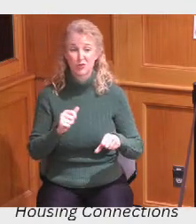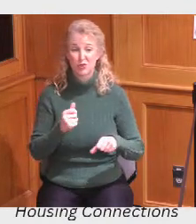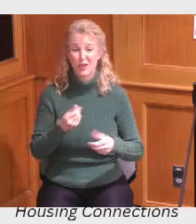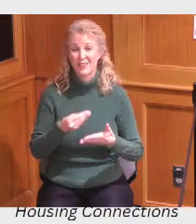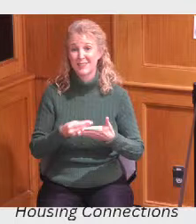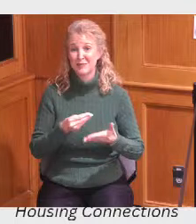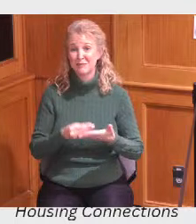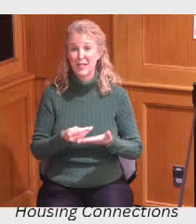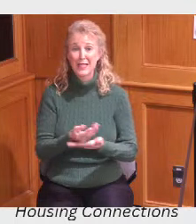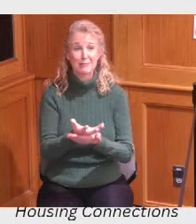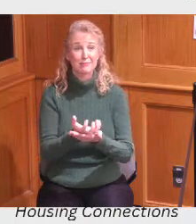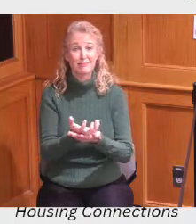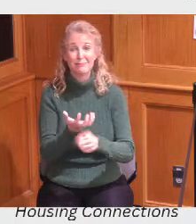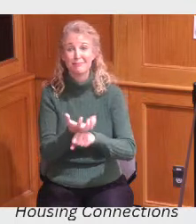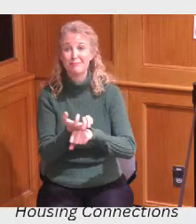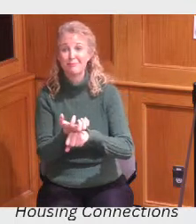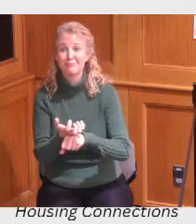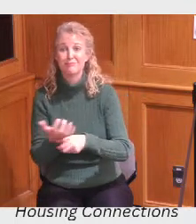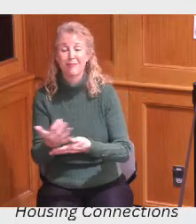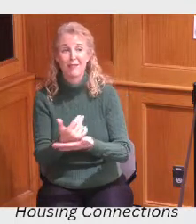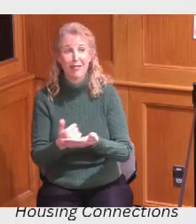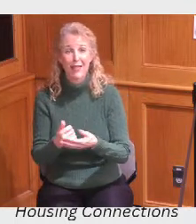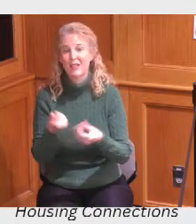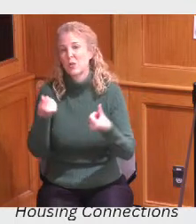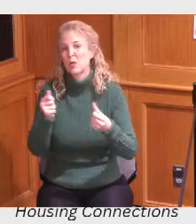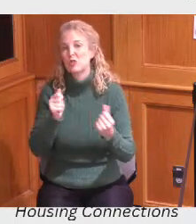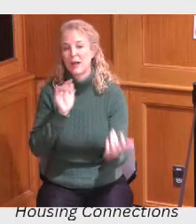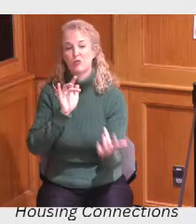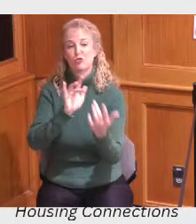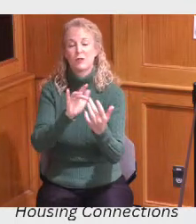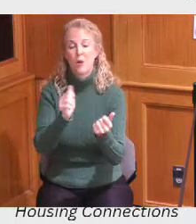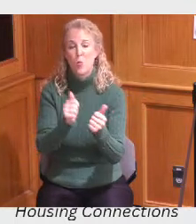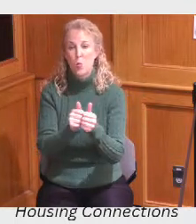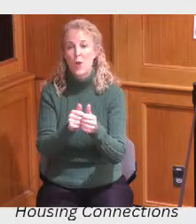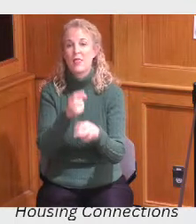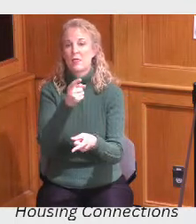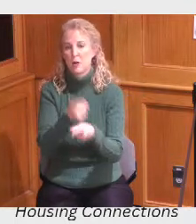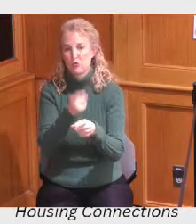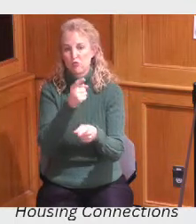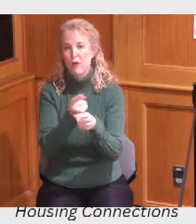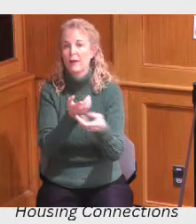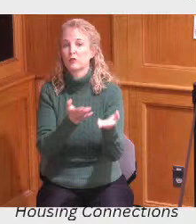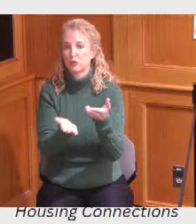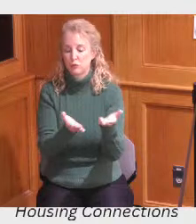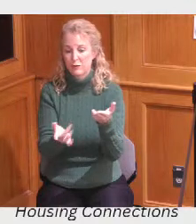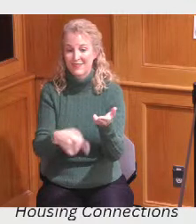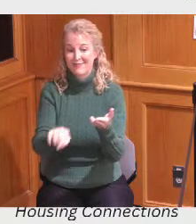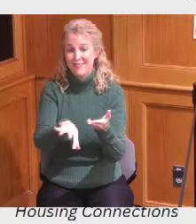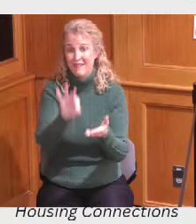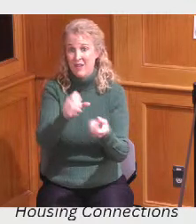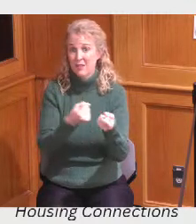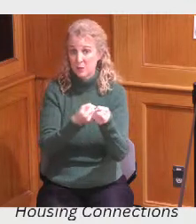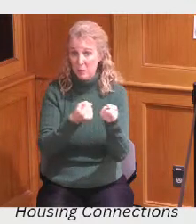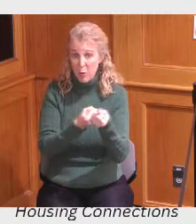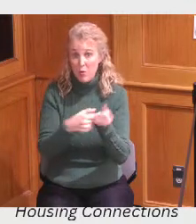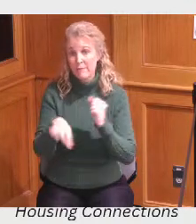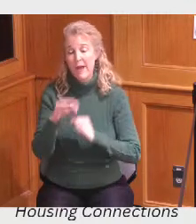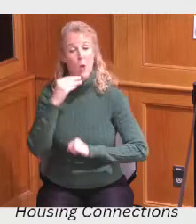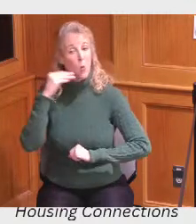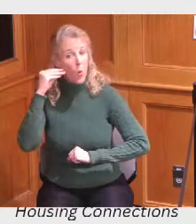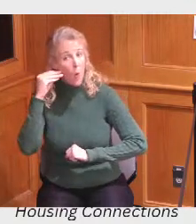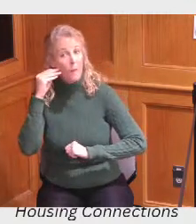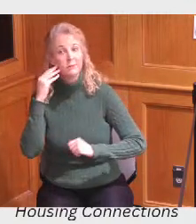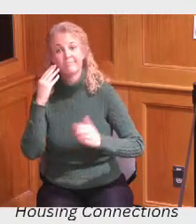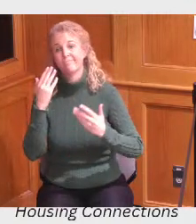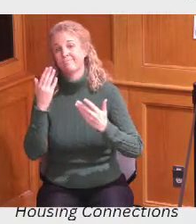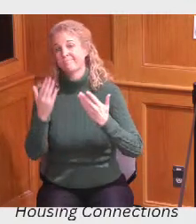area, and just working to connect them with the right social services, get them the support that they need. If they're